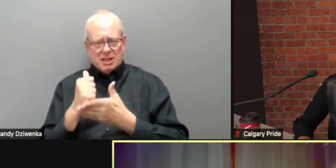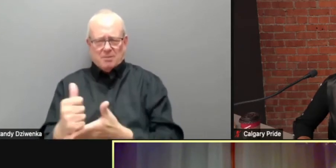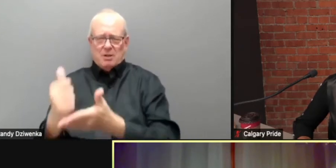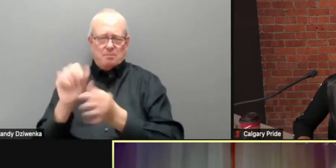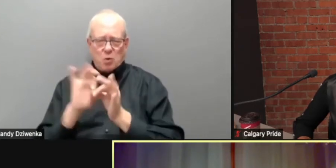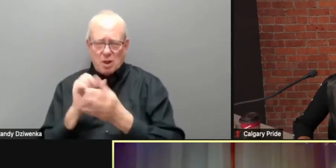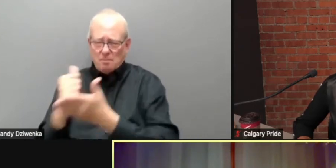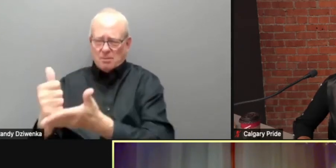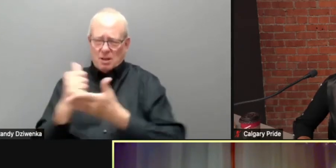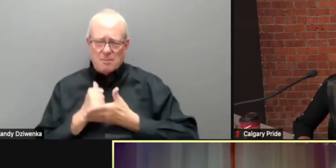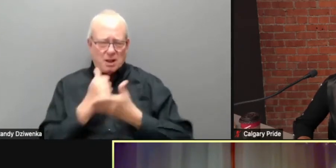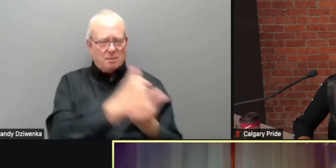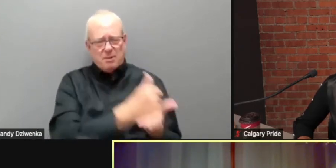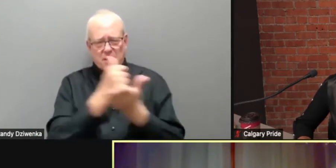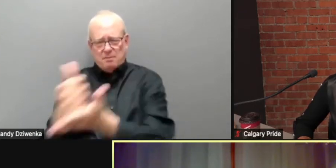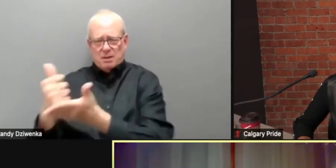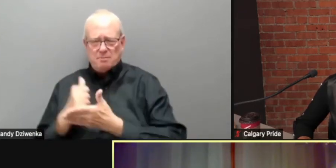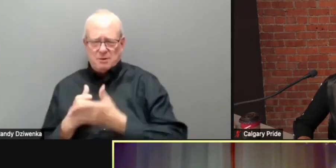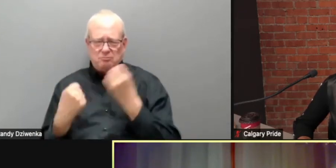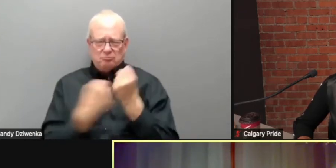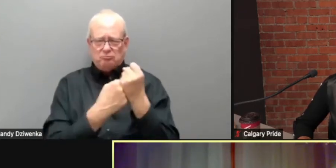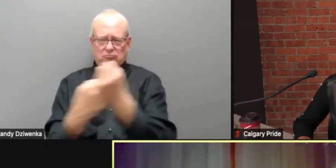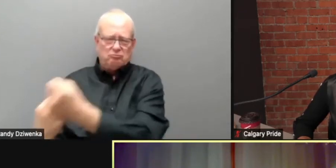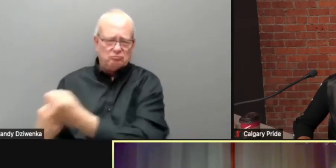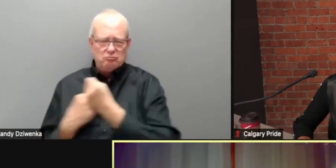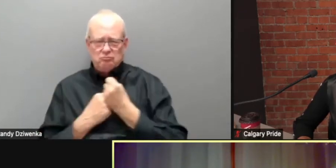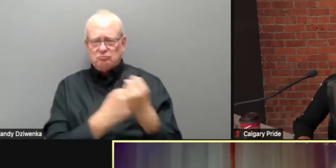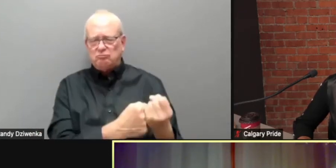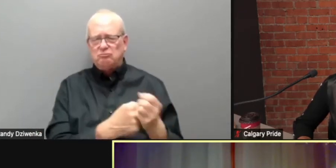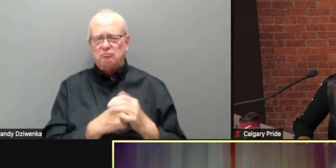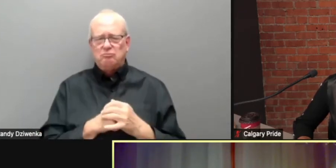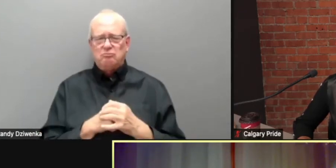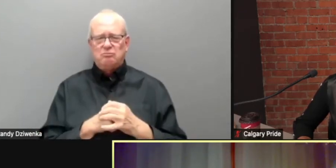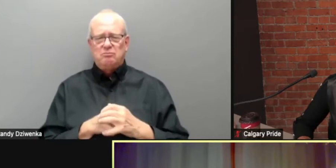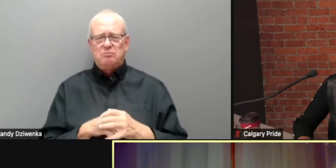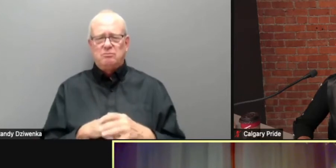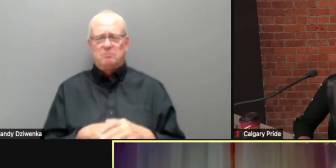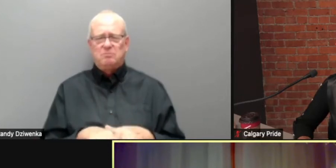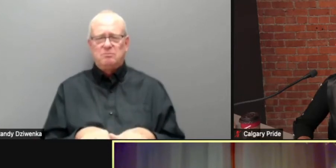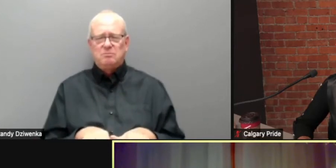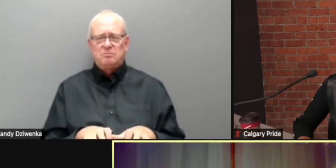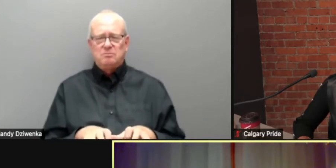the means and the ability to do it. So let's do it.